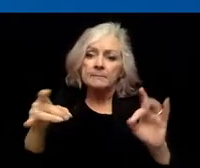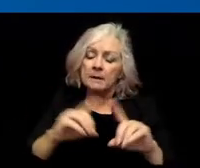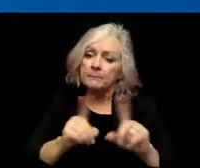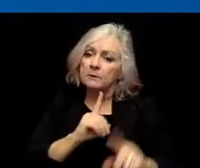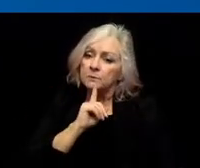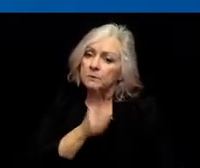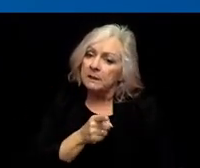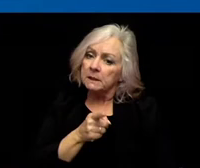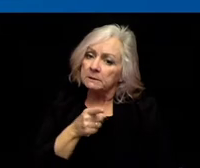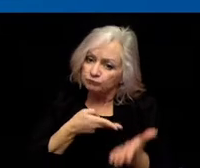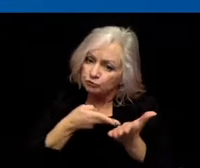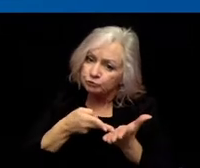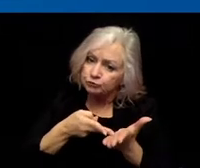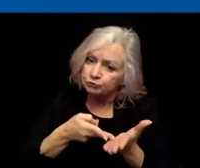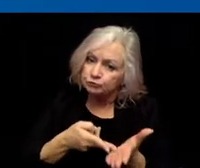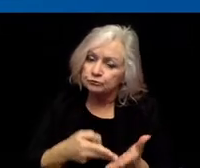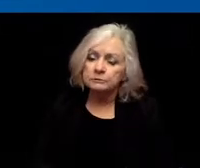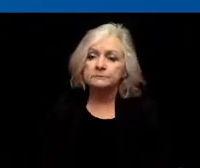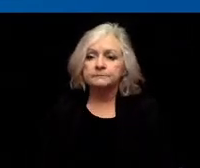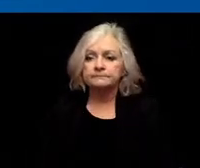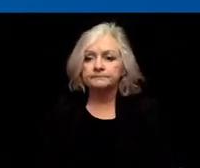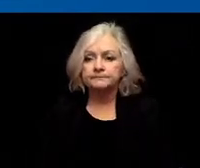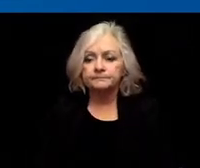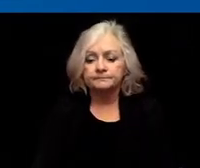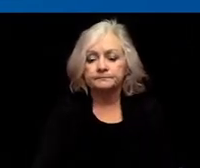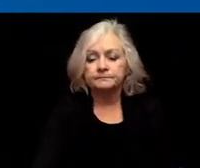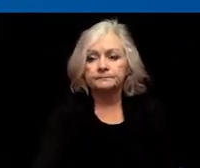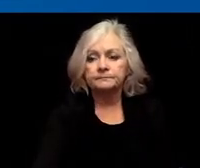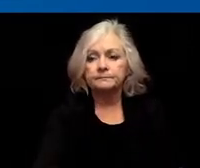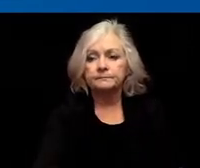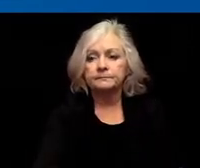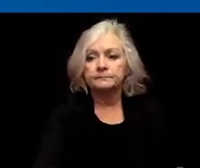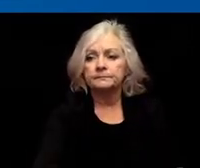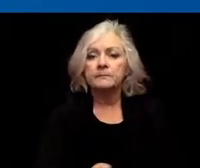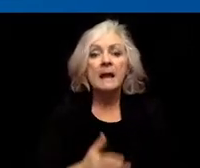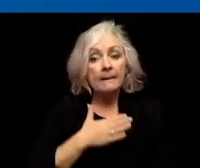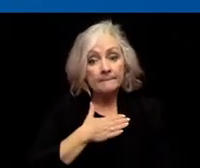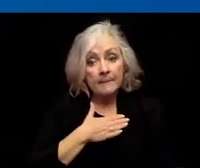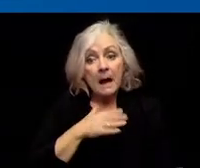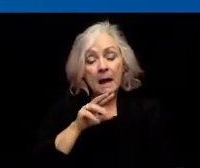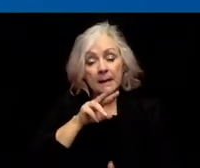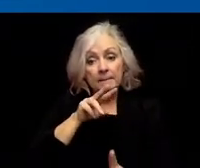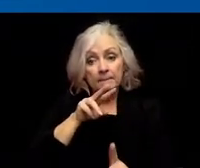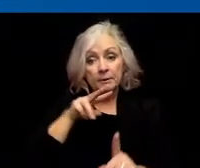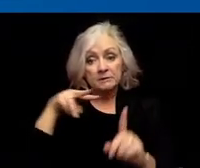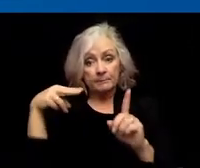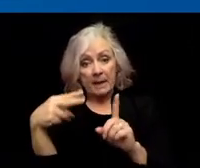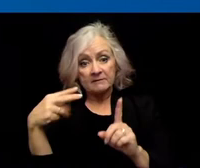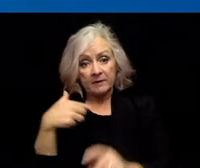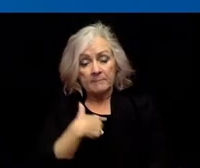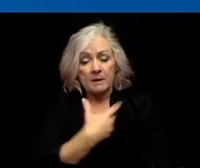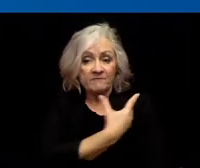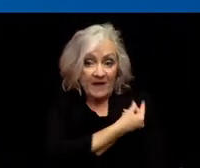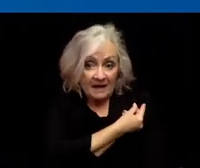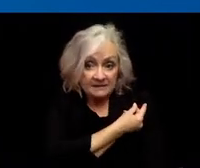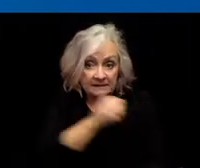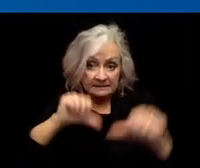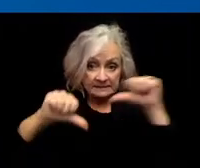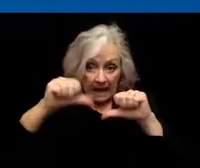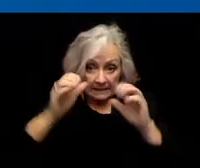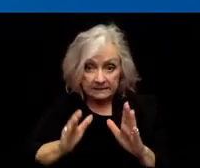statement also. My perspective in this, I'm a vaccine scientist and pediatric researcher,